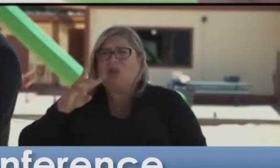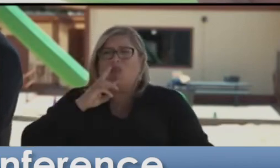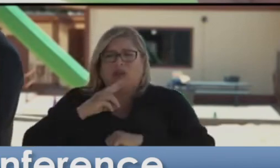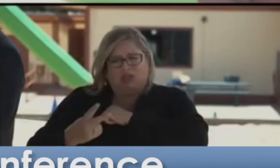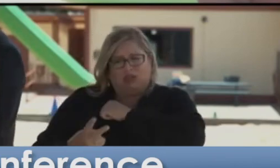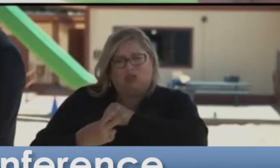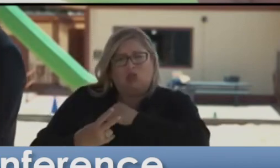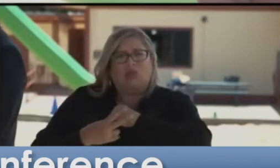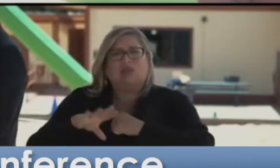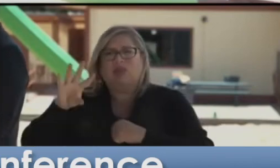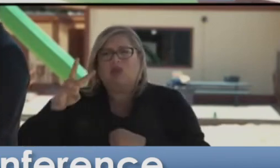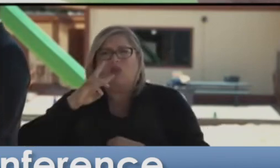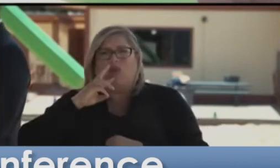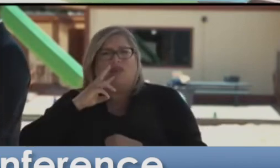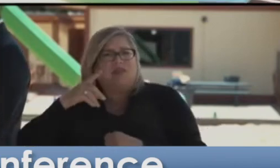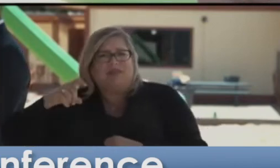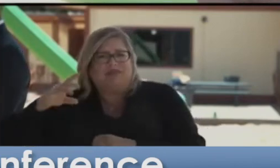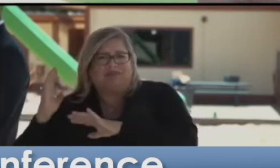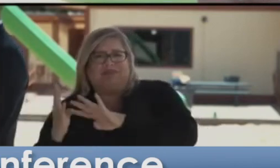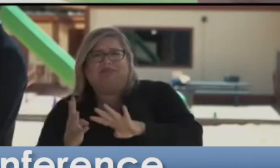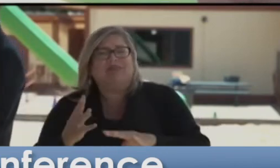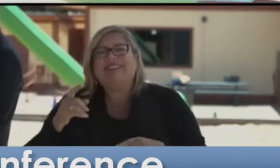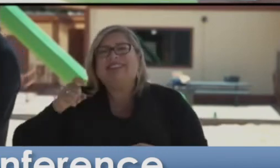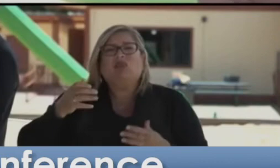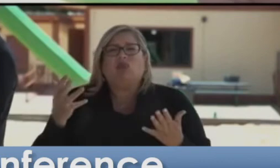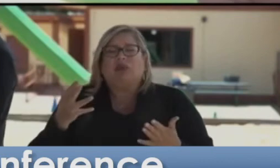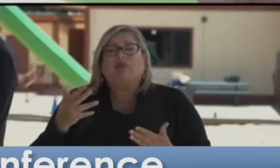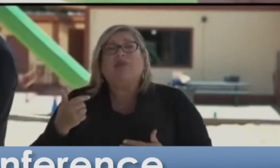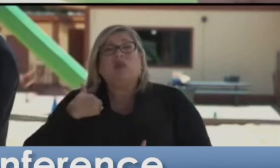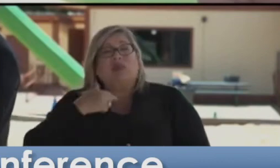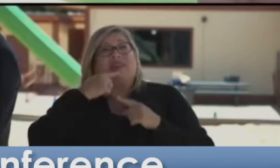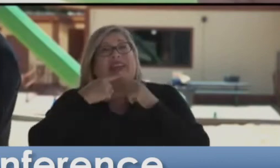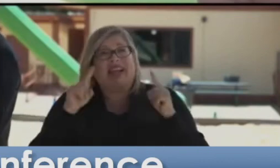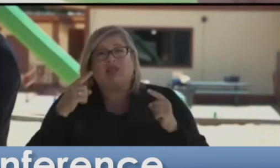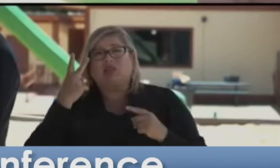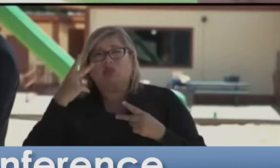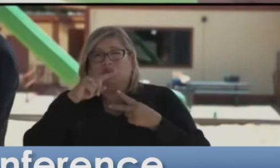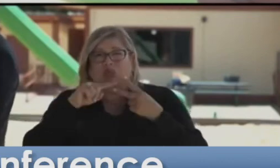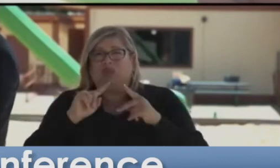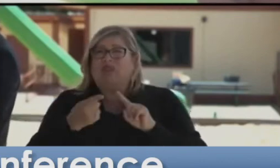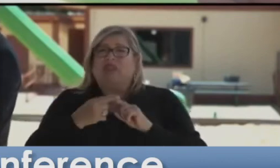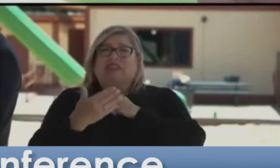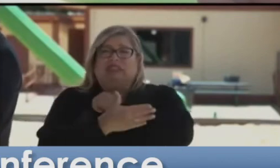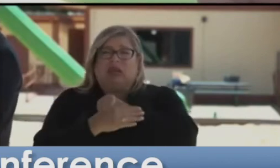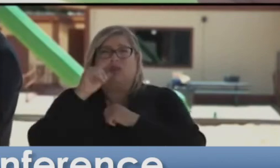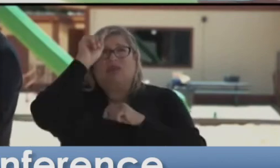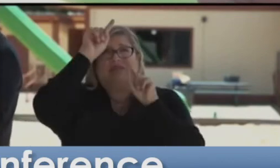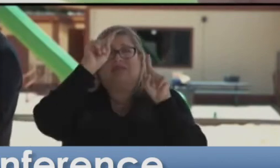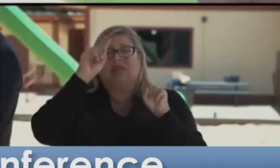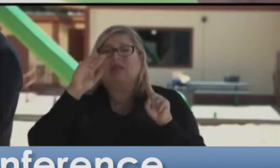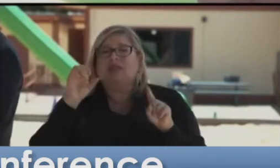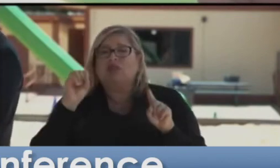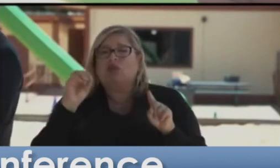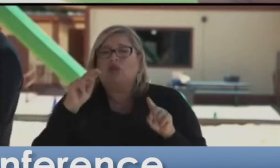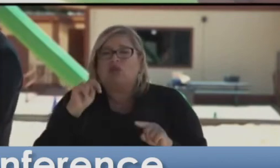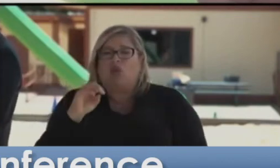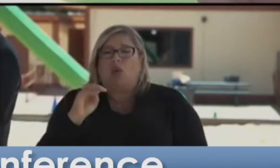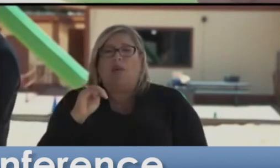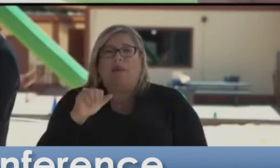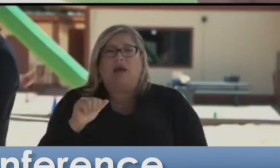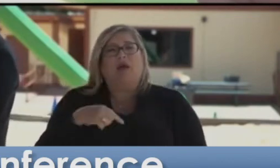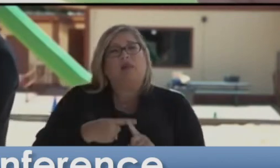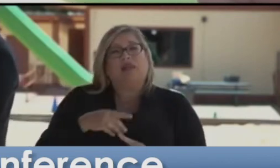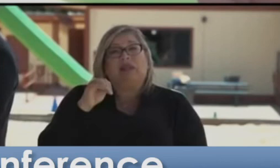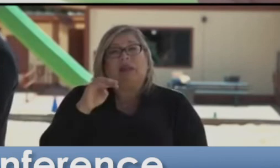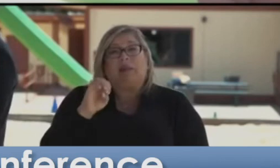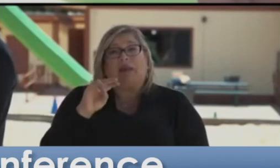need. We announced first 2 counties in a drought emergency in Sonoma and Mendocino County just over 3 weeks